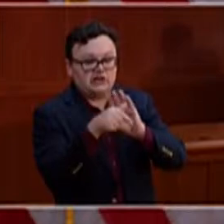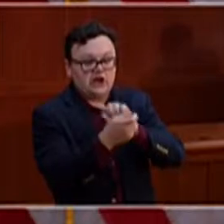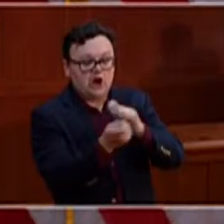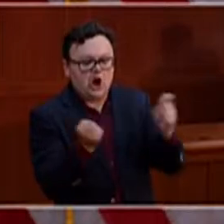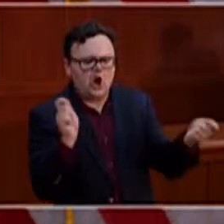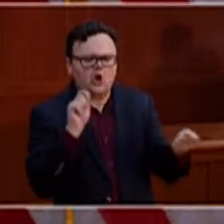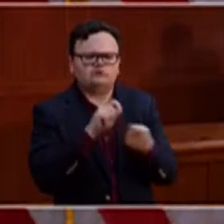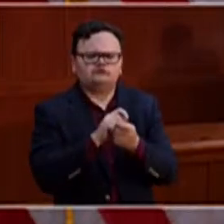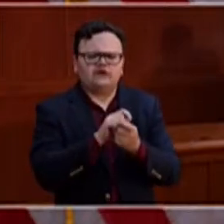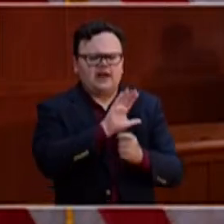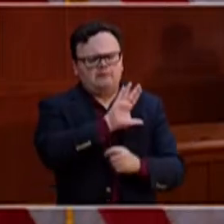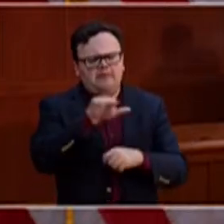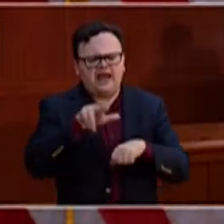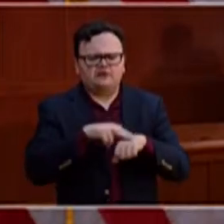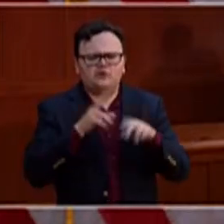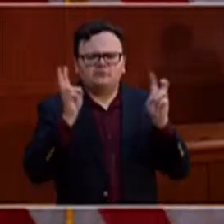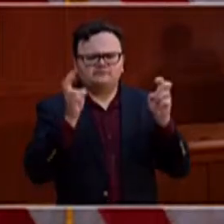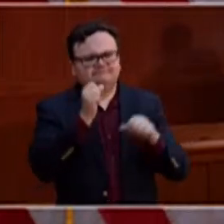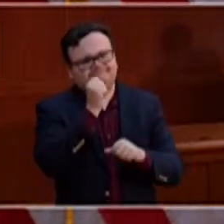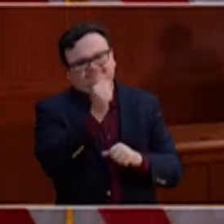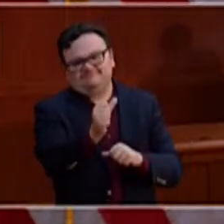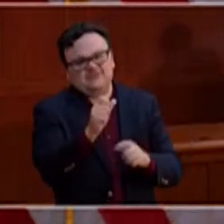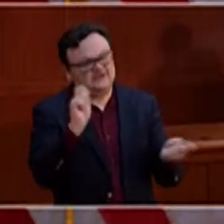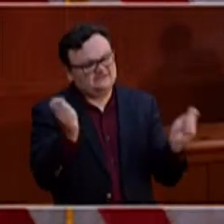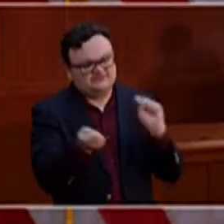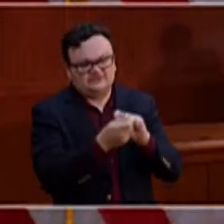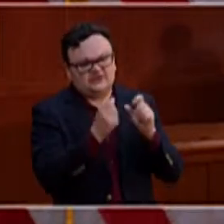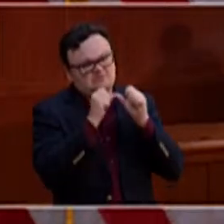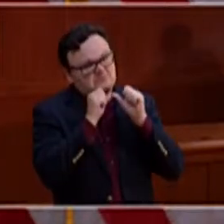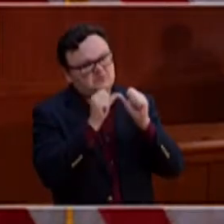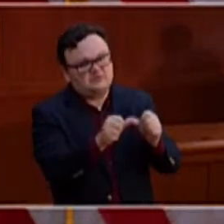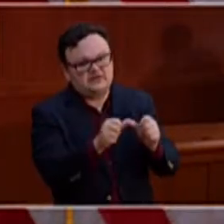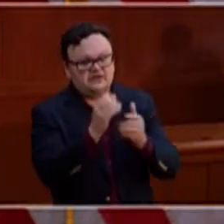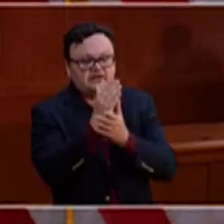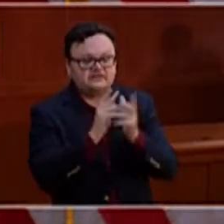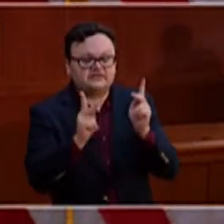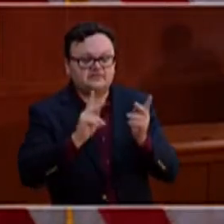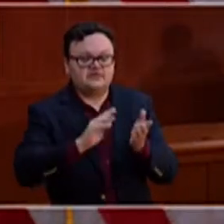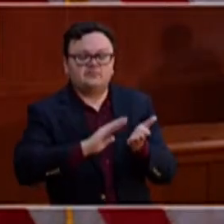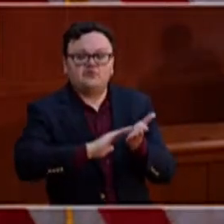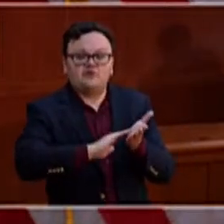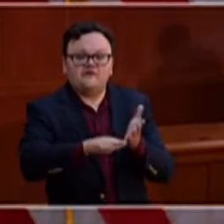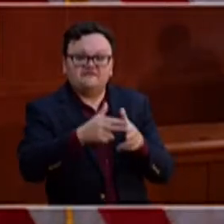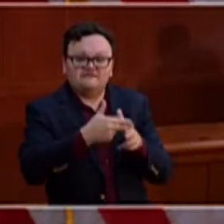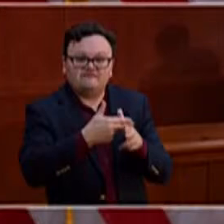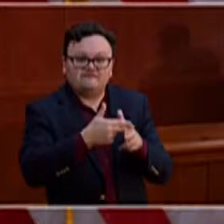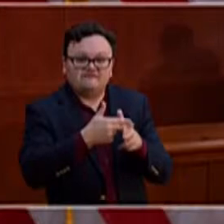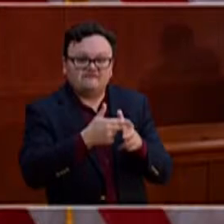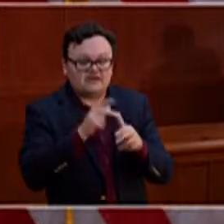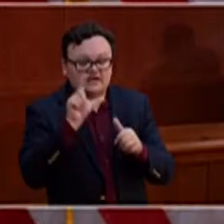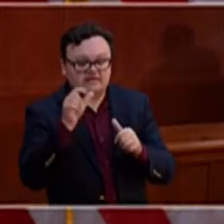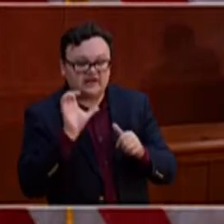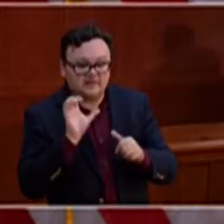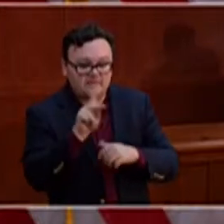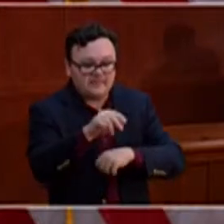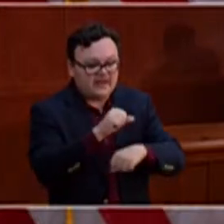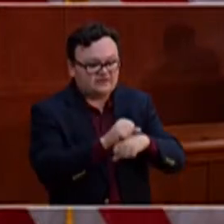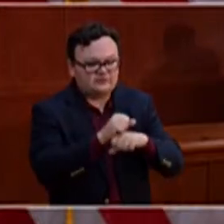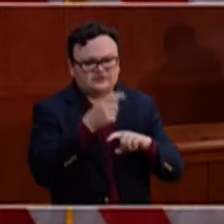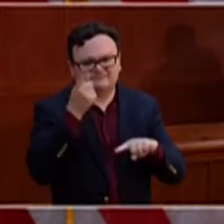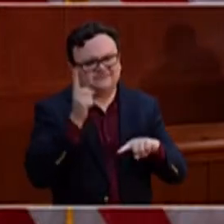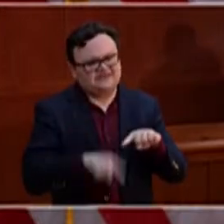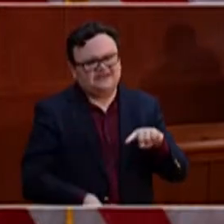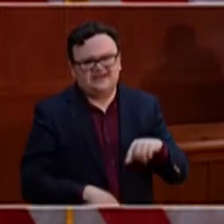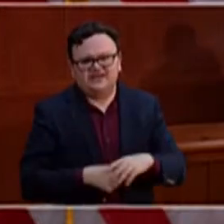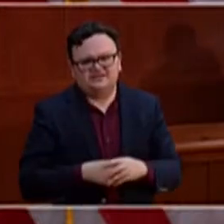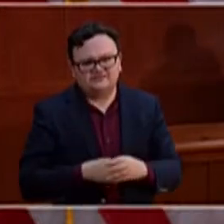of the folks who were laid off, they may not have the ability to go back to some of these jobs. I mean, we think there's a lot of jobs that will